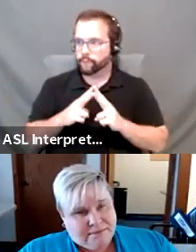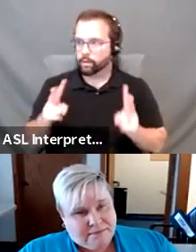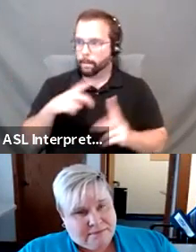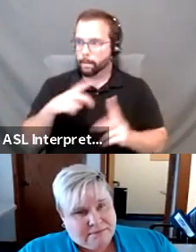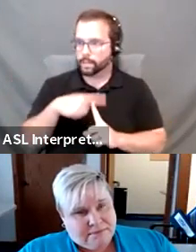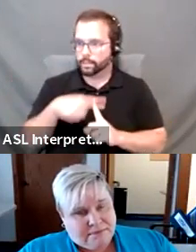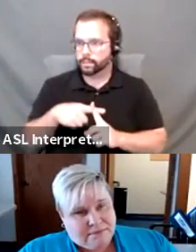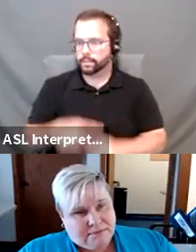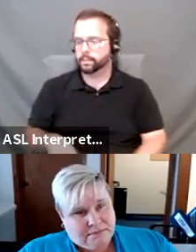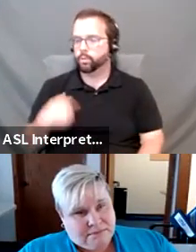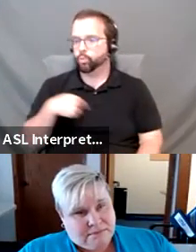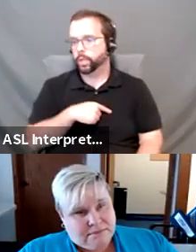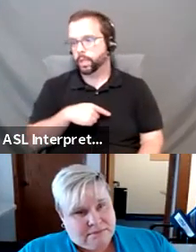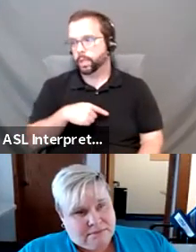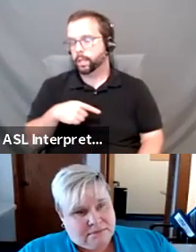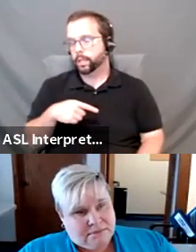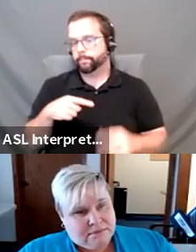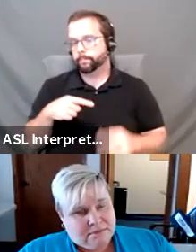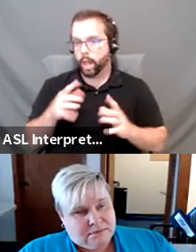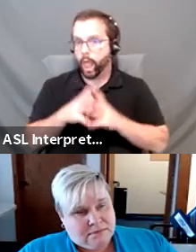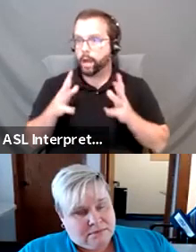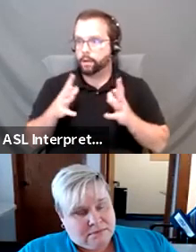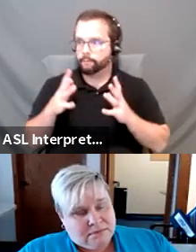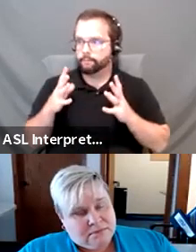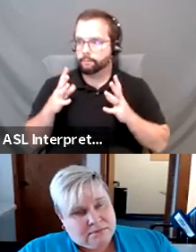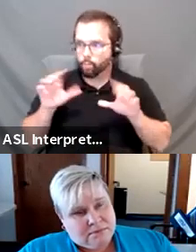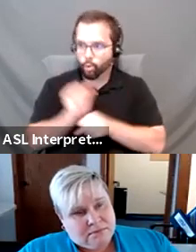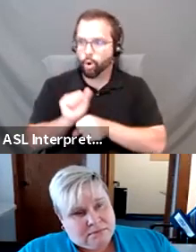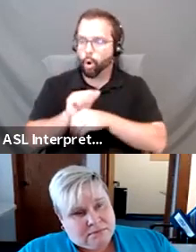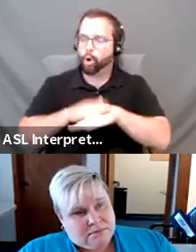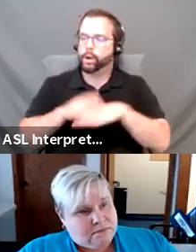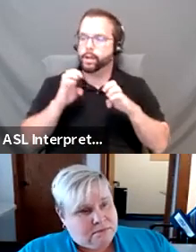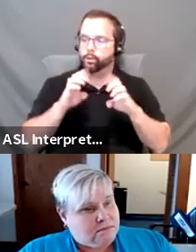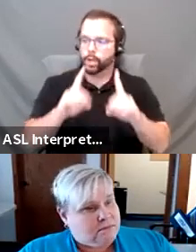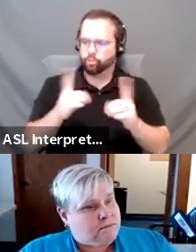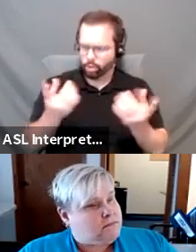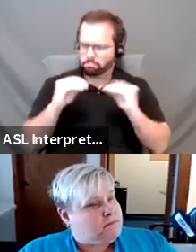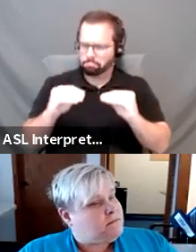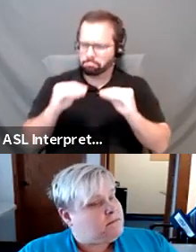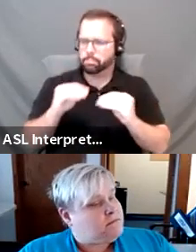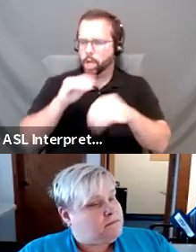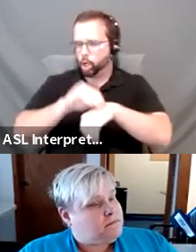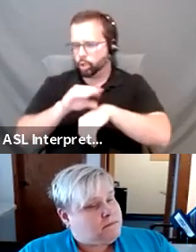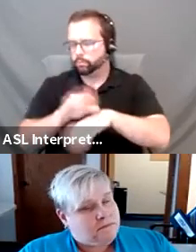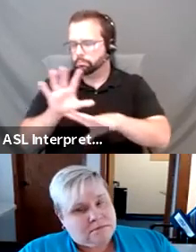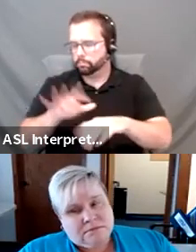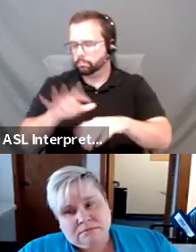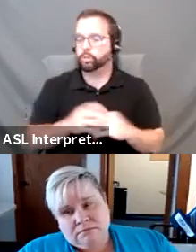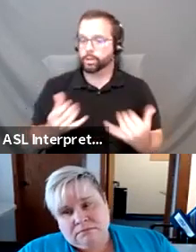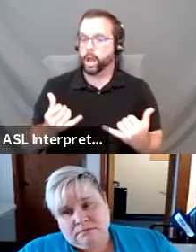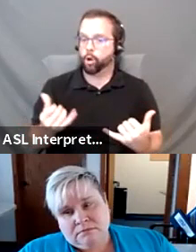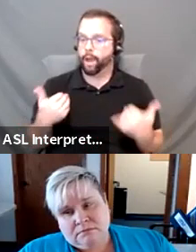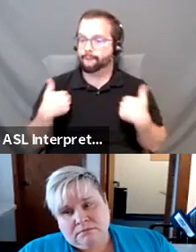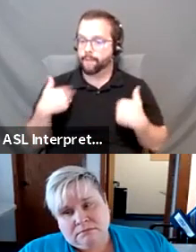do a lot of ADA training and consulting. And we have people now that are from all over 2 states